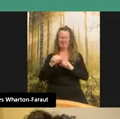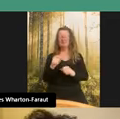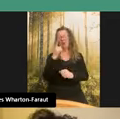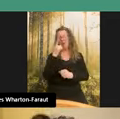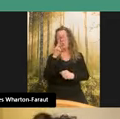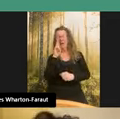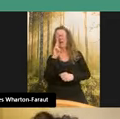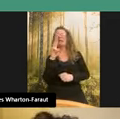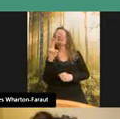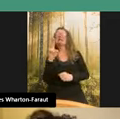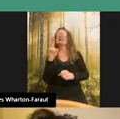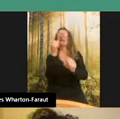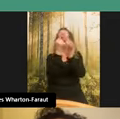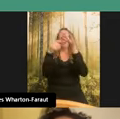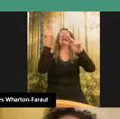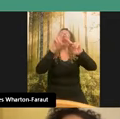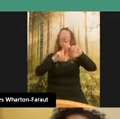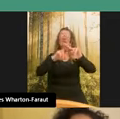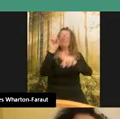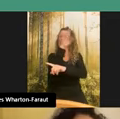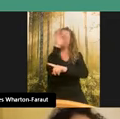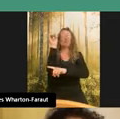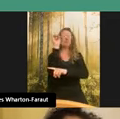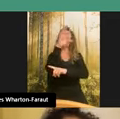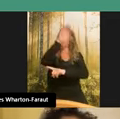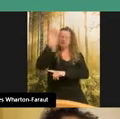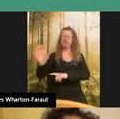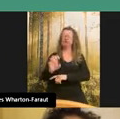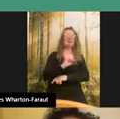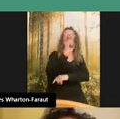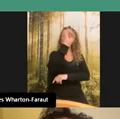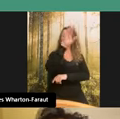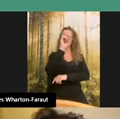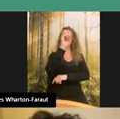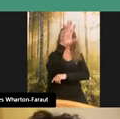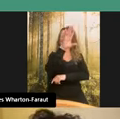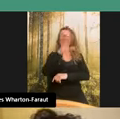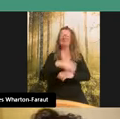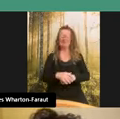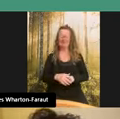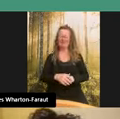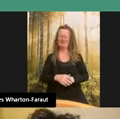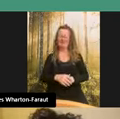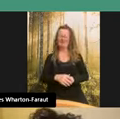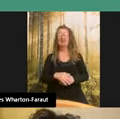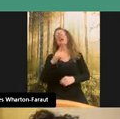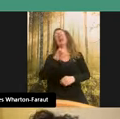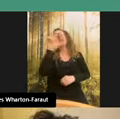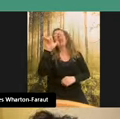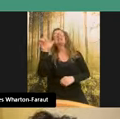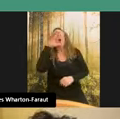there is a gif that flashes and moves. I mean, so these are just stills of the space, but maybe later you can see the dynamic